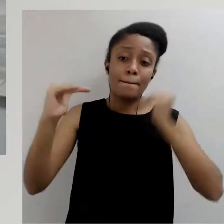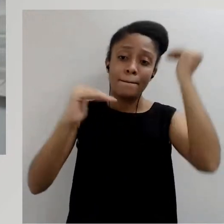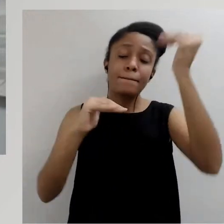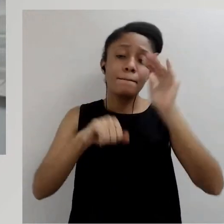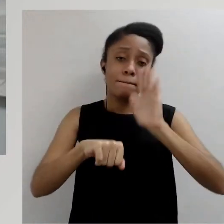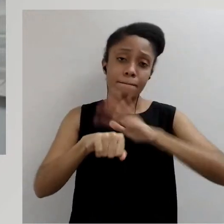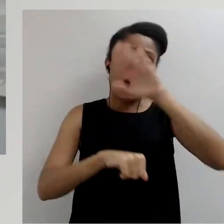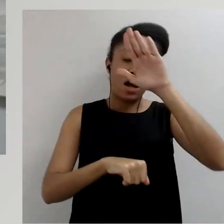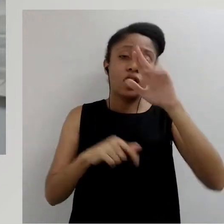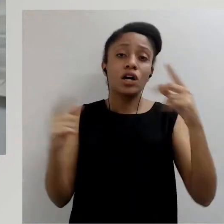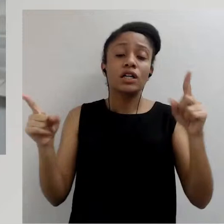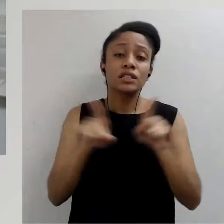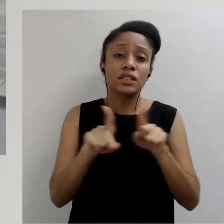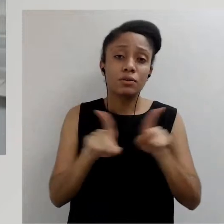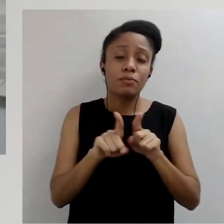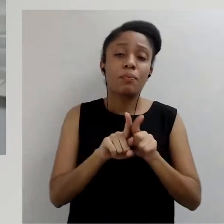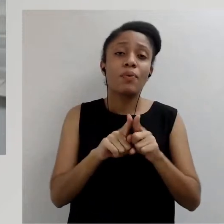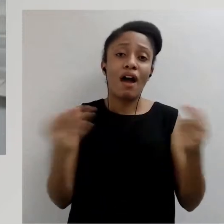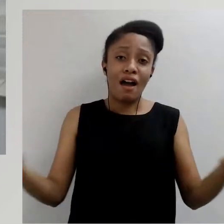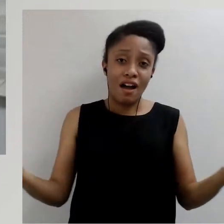advanced